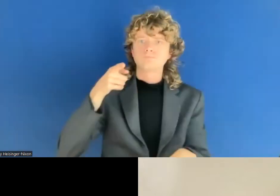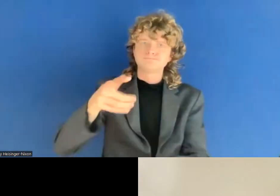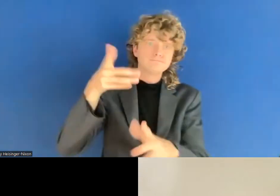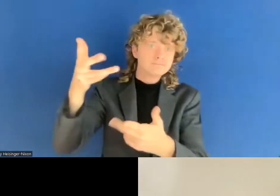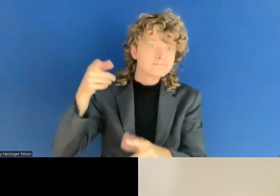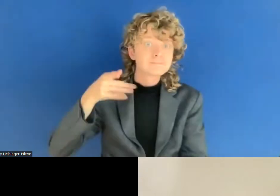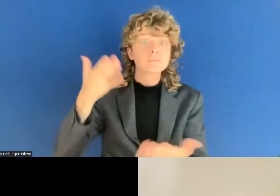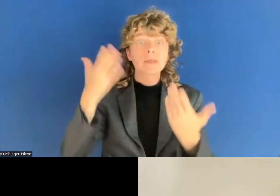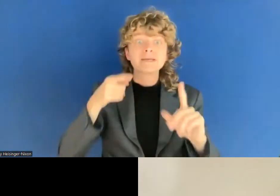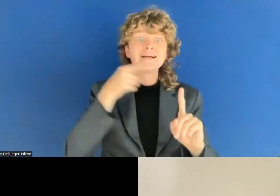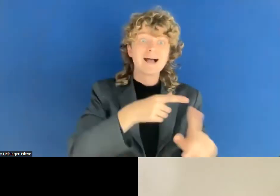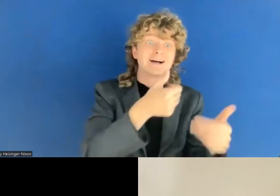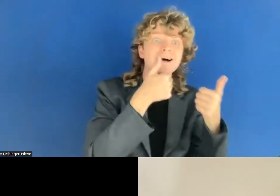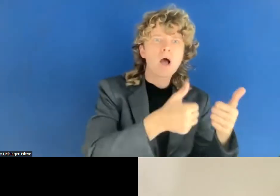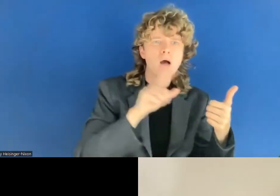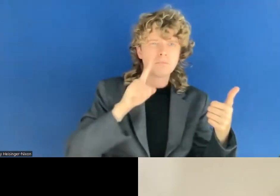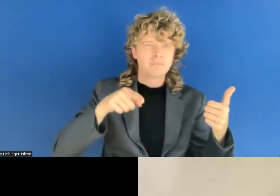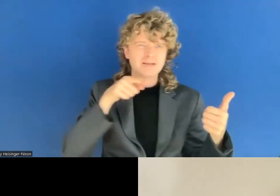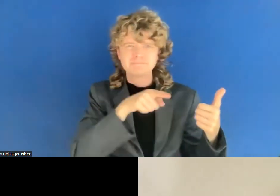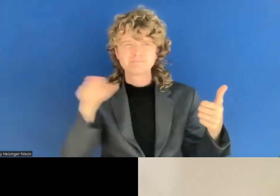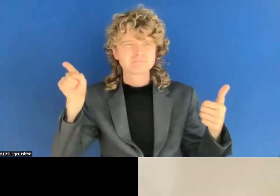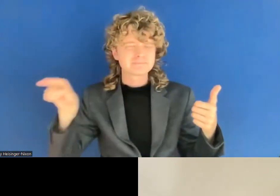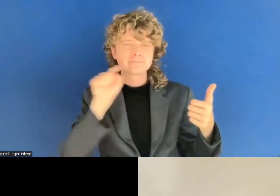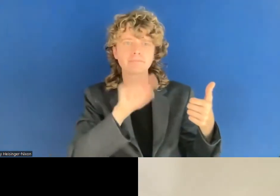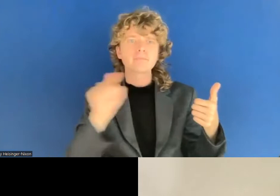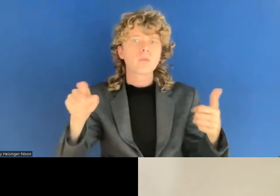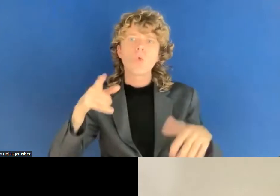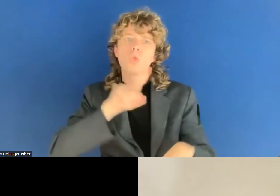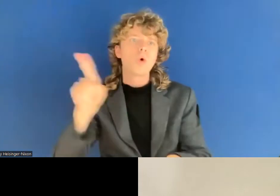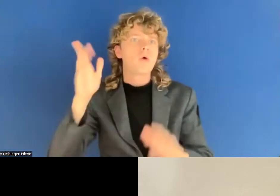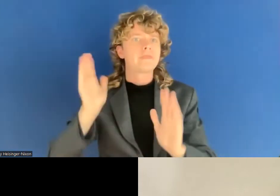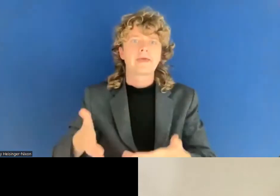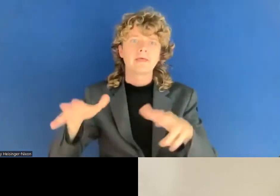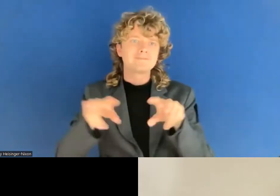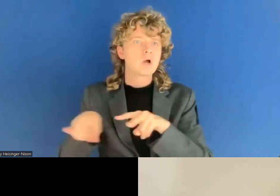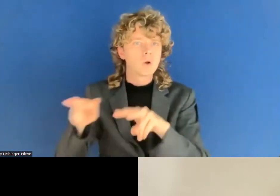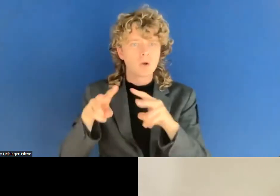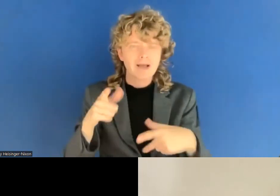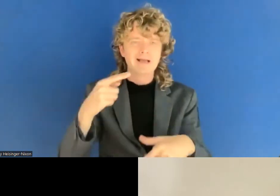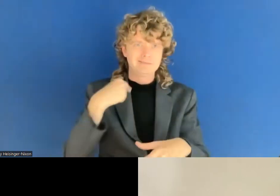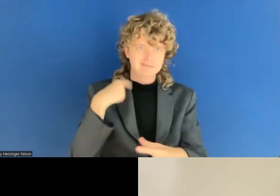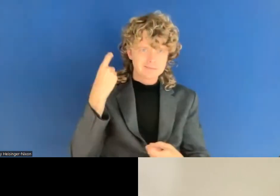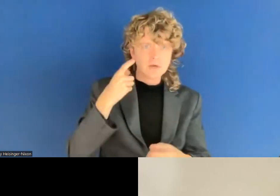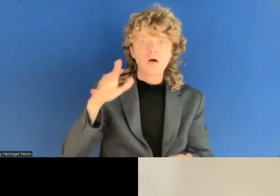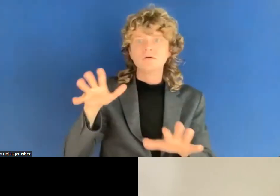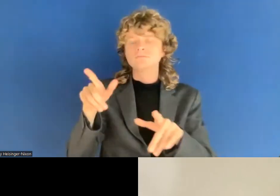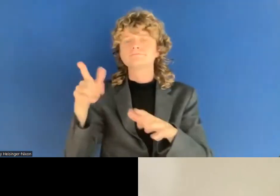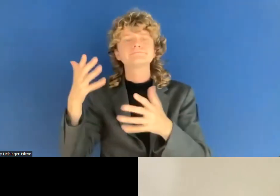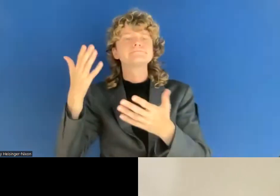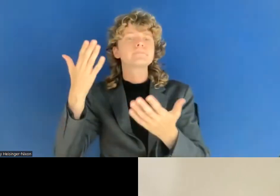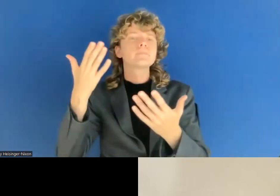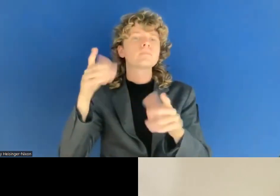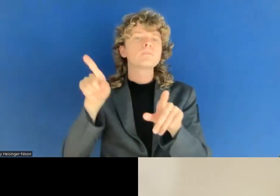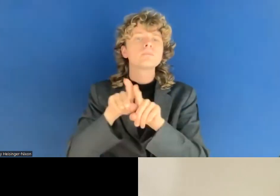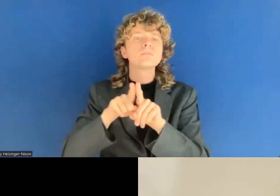at some point it will be difficult if you work with customers that are not in Europe but in the US, for example,